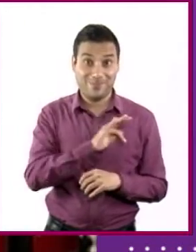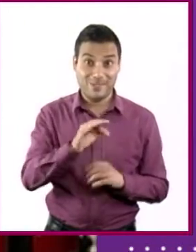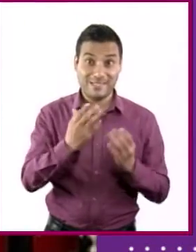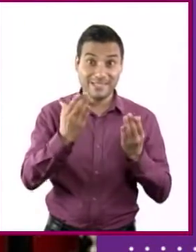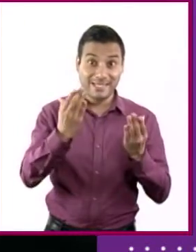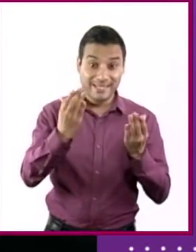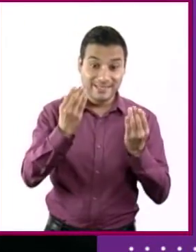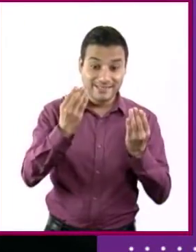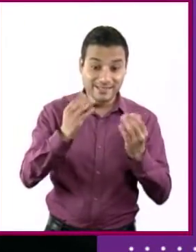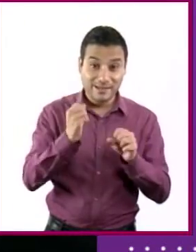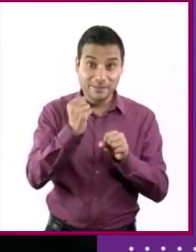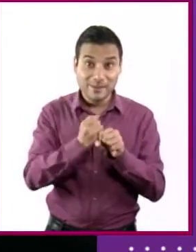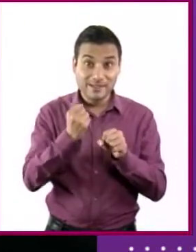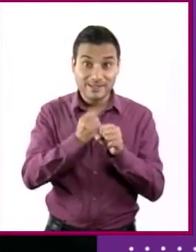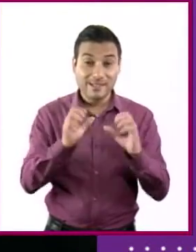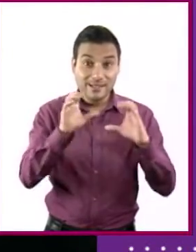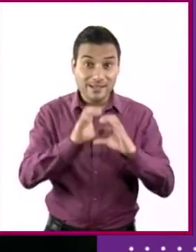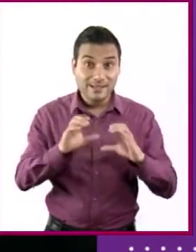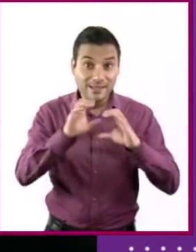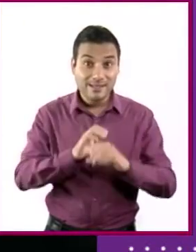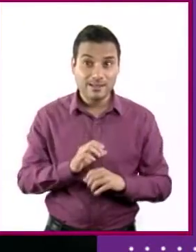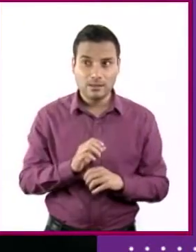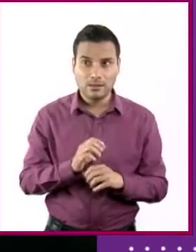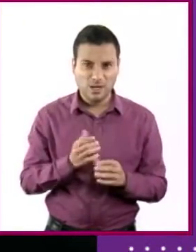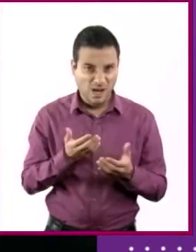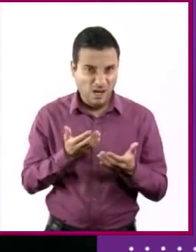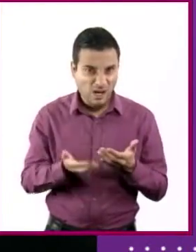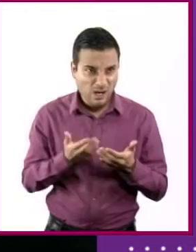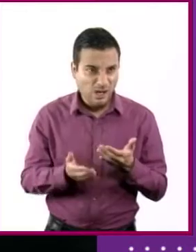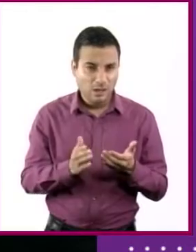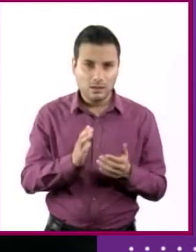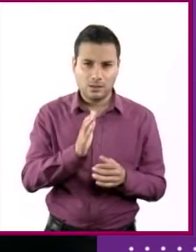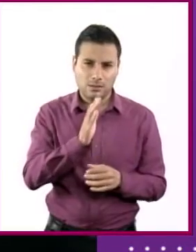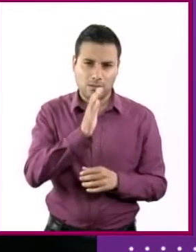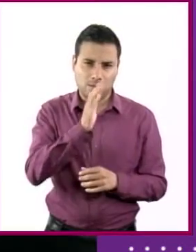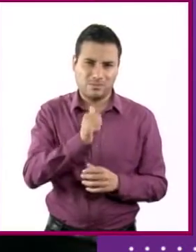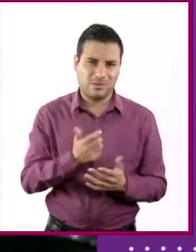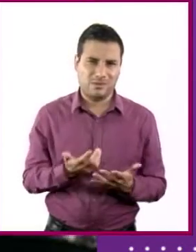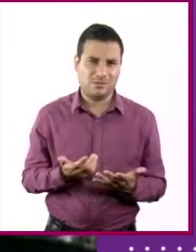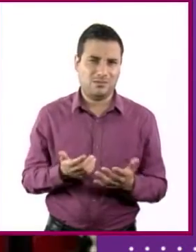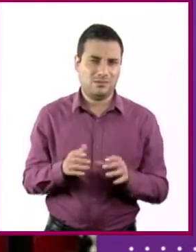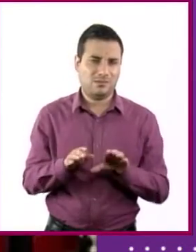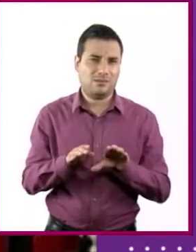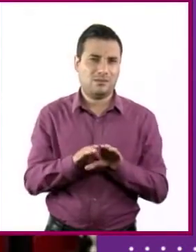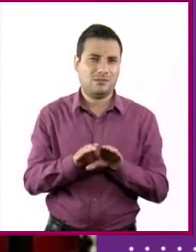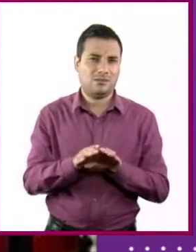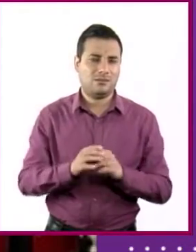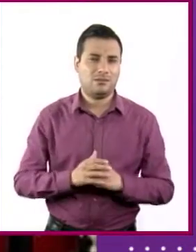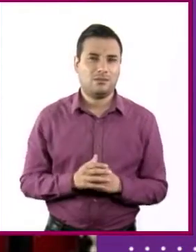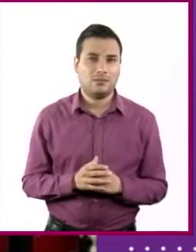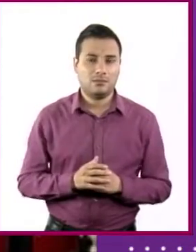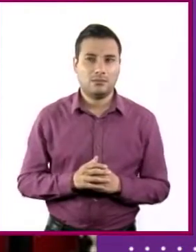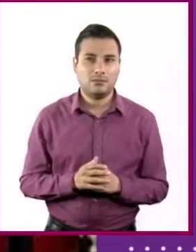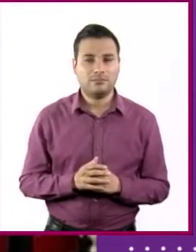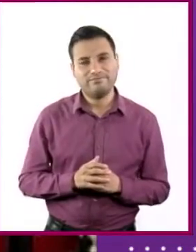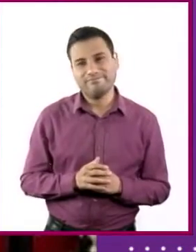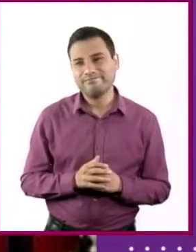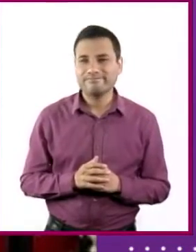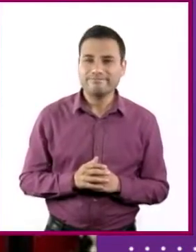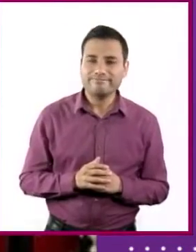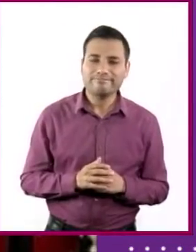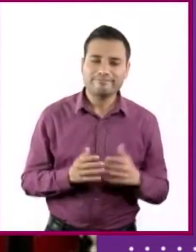singing? Here? This is an unusual exercise. Yes,